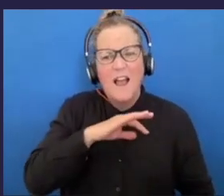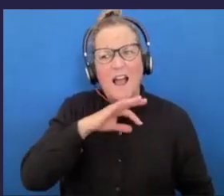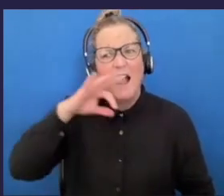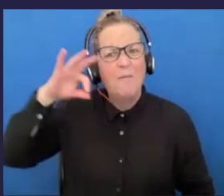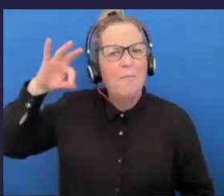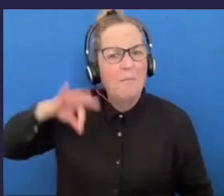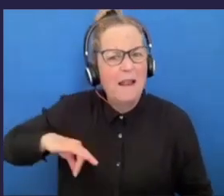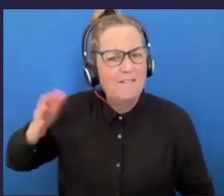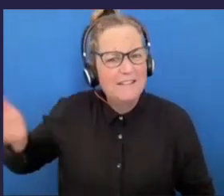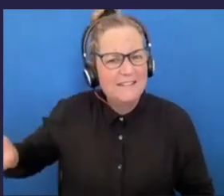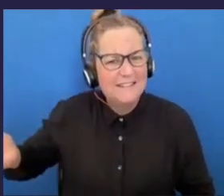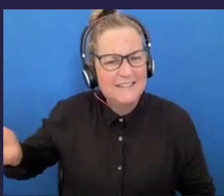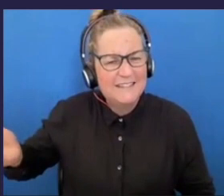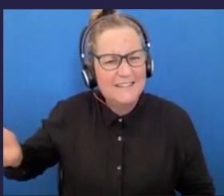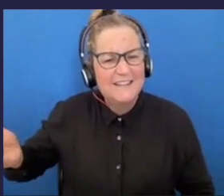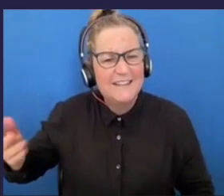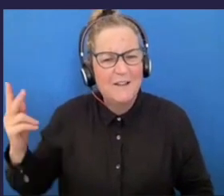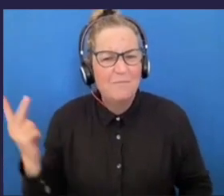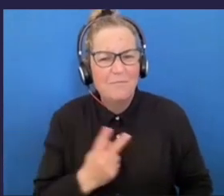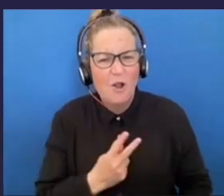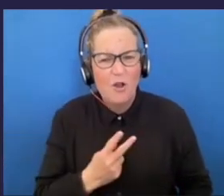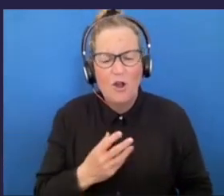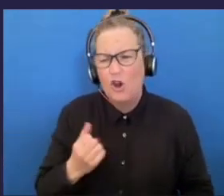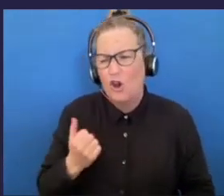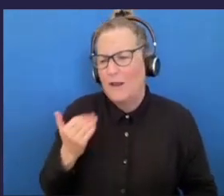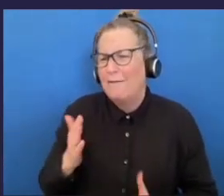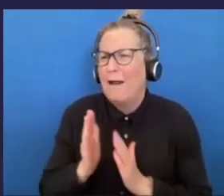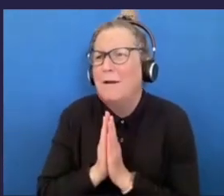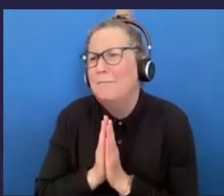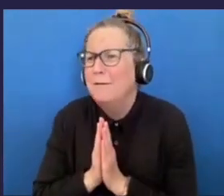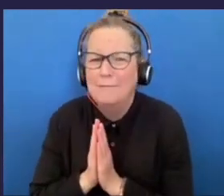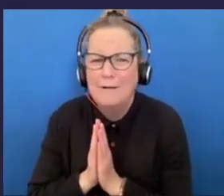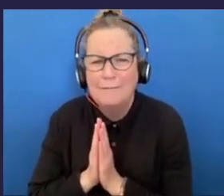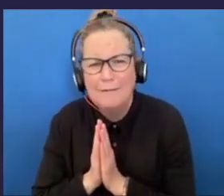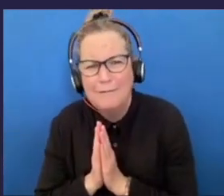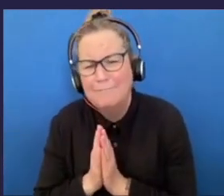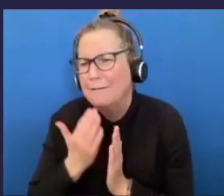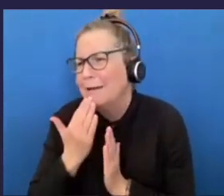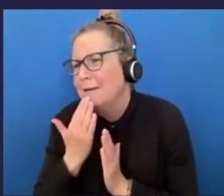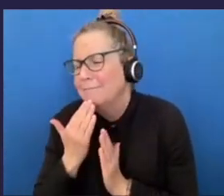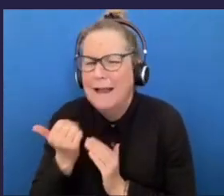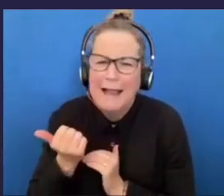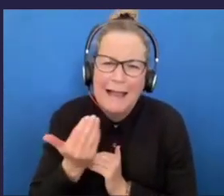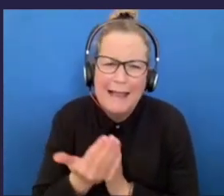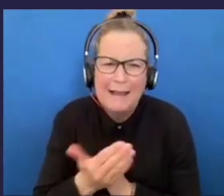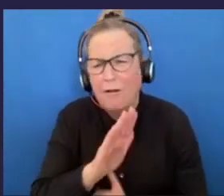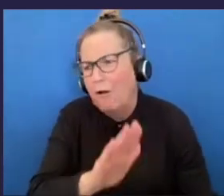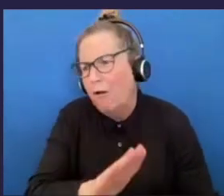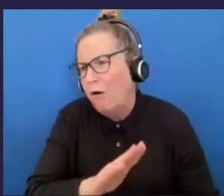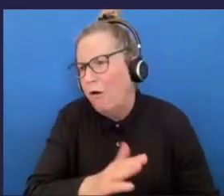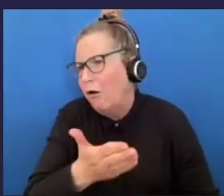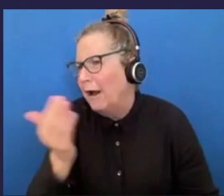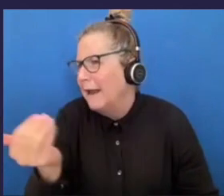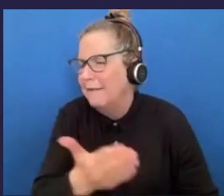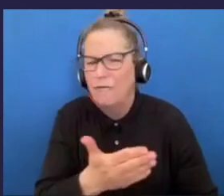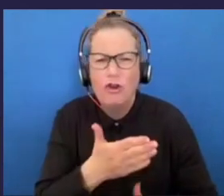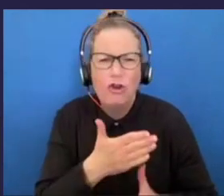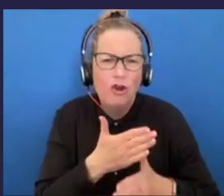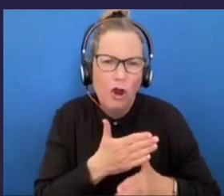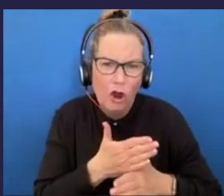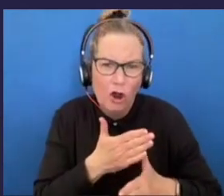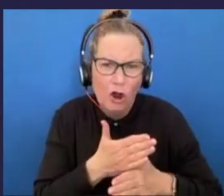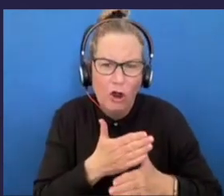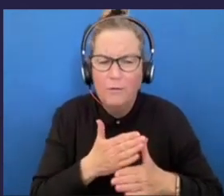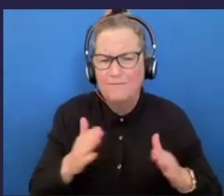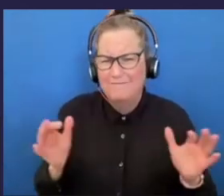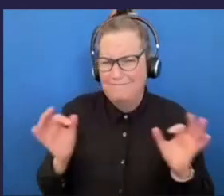charity case here. We're never going up, and begging for a job, saying, please, you have to give this poor person a job. We're really going in and